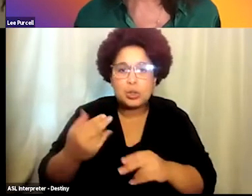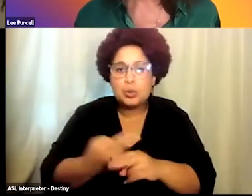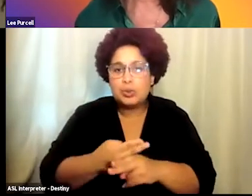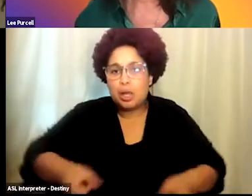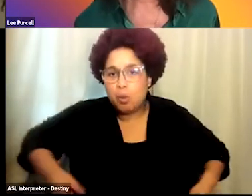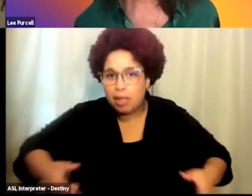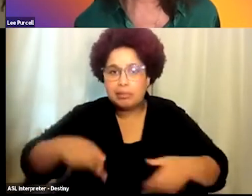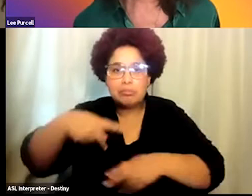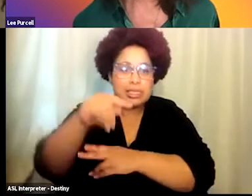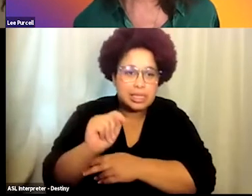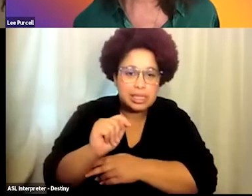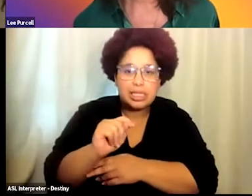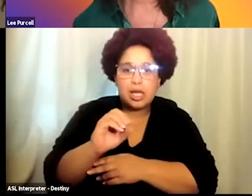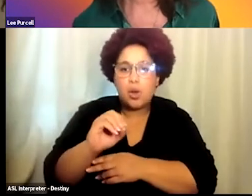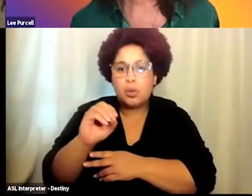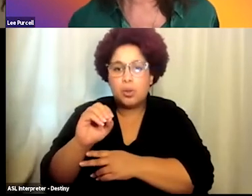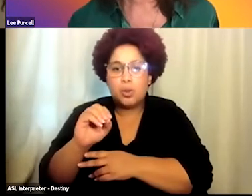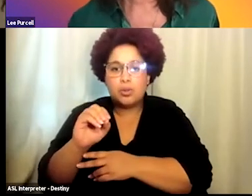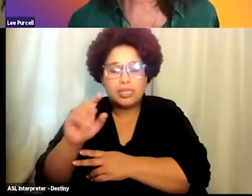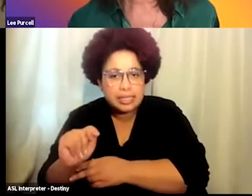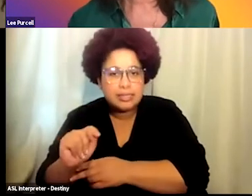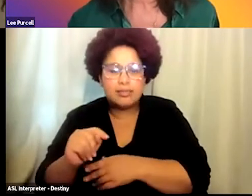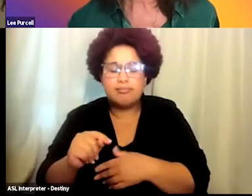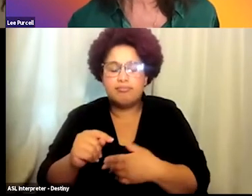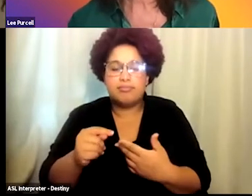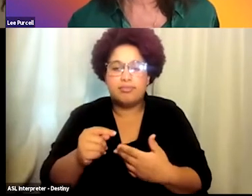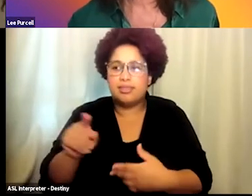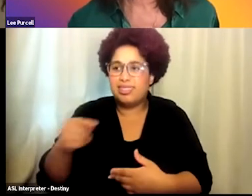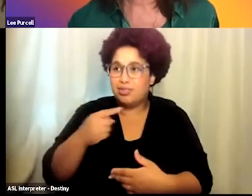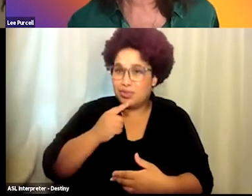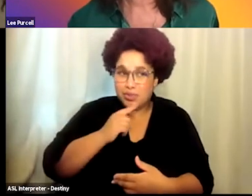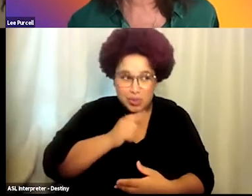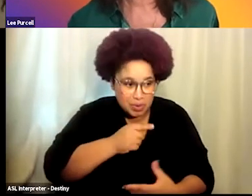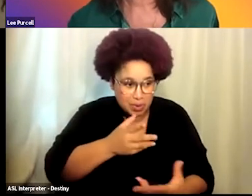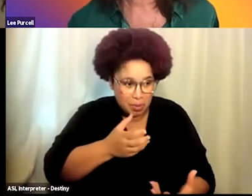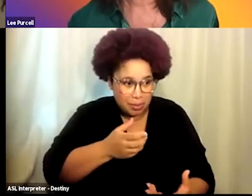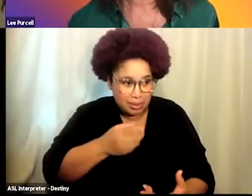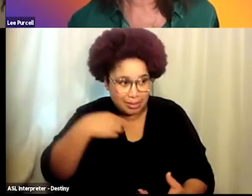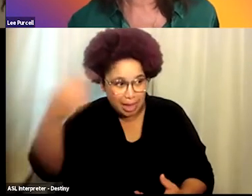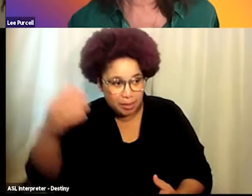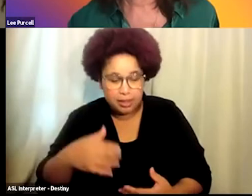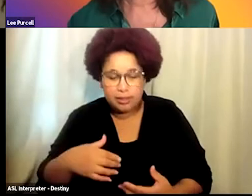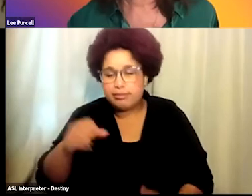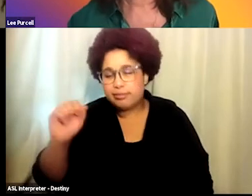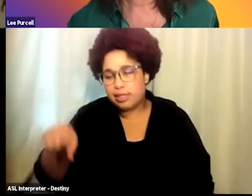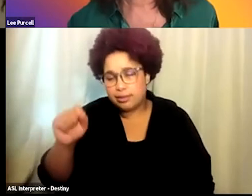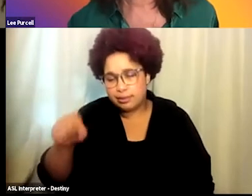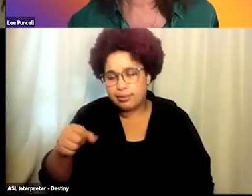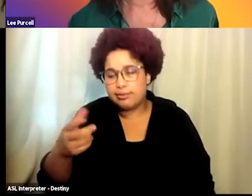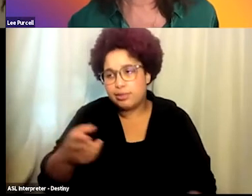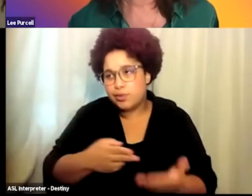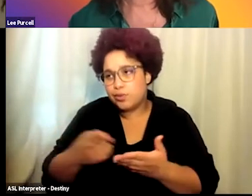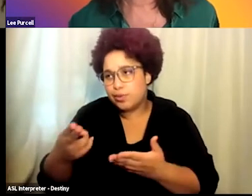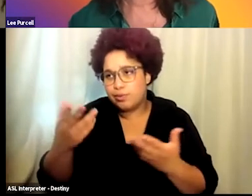physical therapy, occupational therapy. And she said, are you sure you want me to tell him that? And I said, yes, because it's the